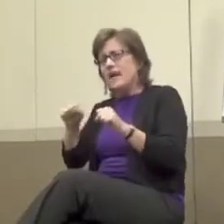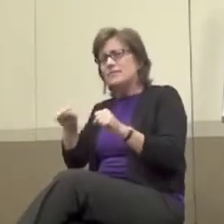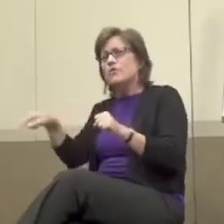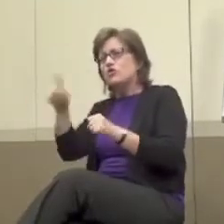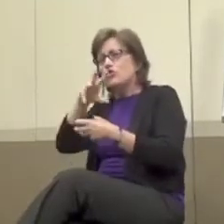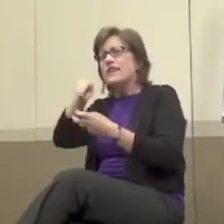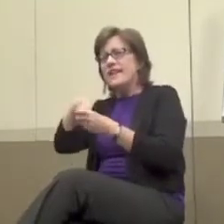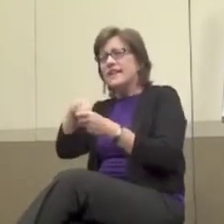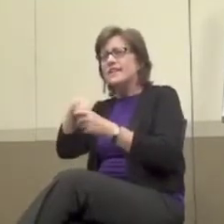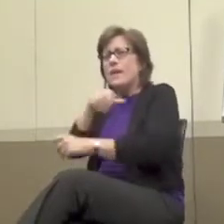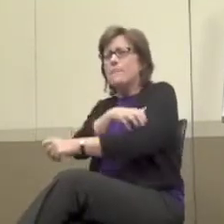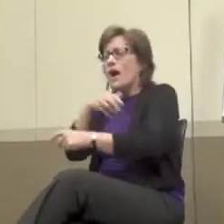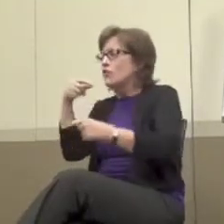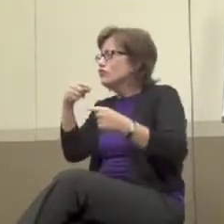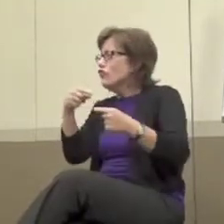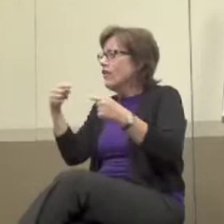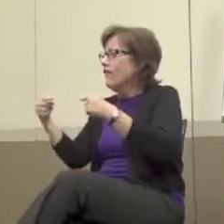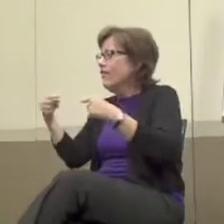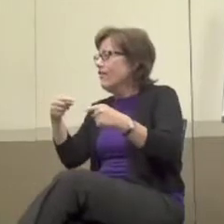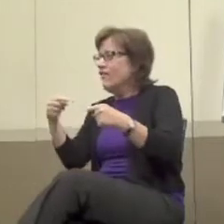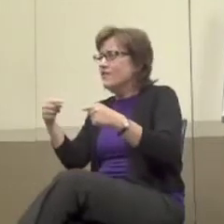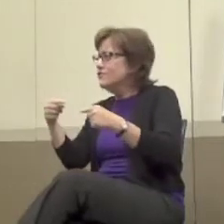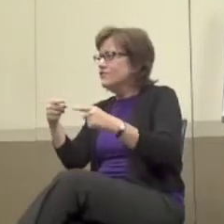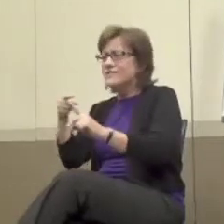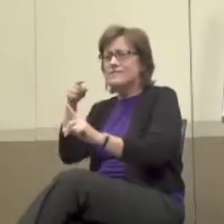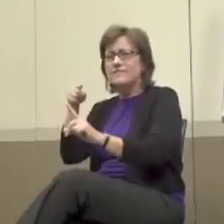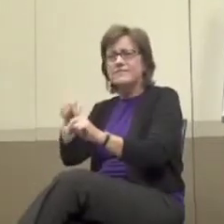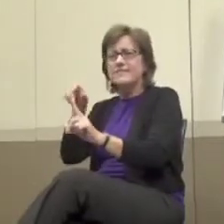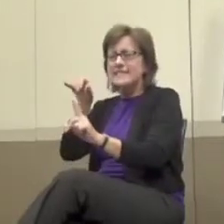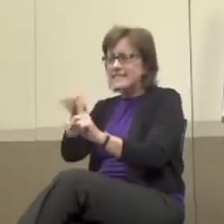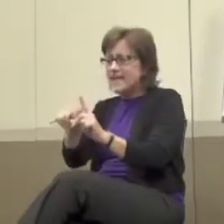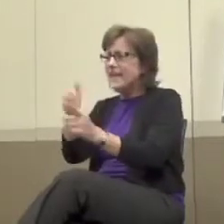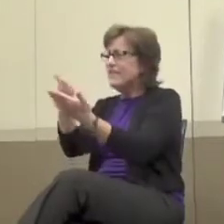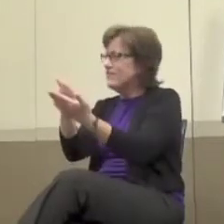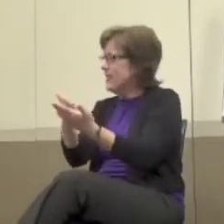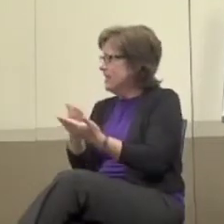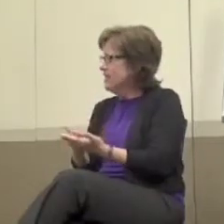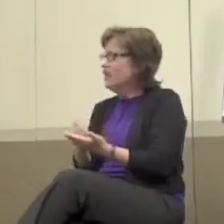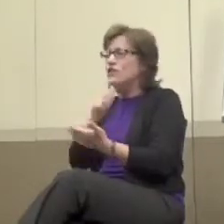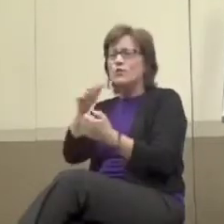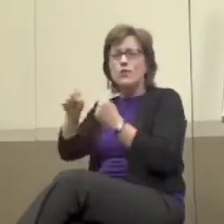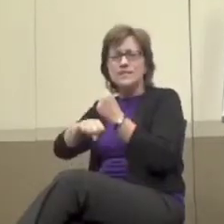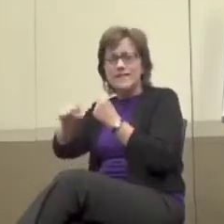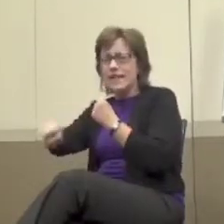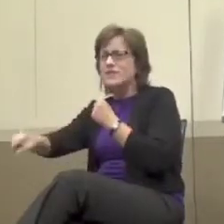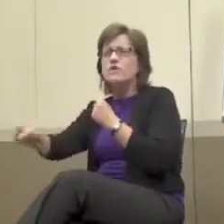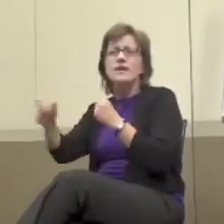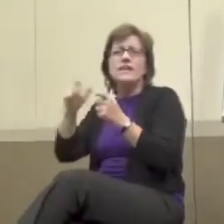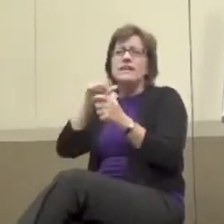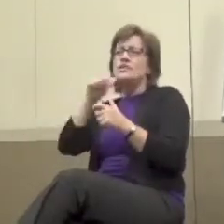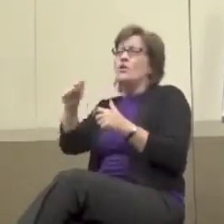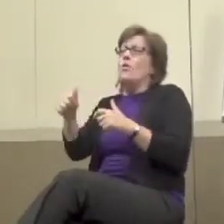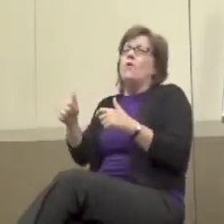And so staying to the facts, the situation as it is, don't exaggerate,